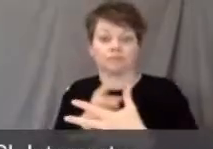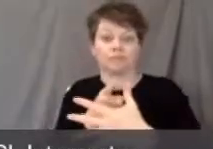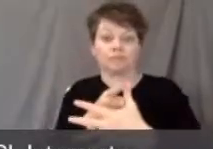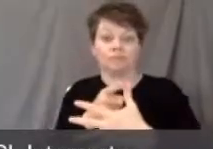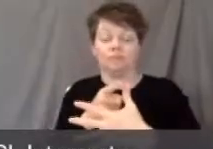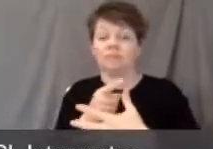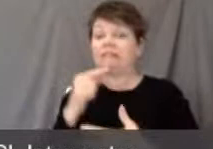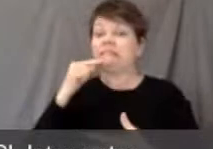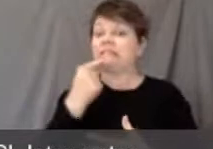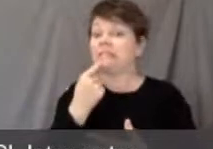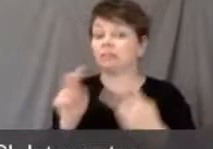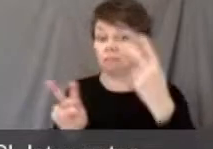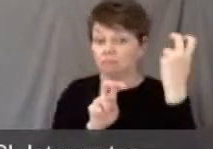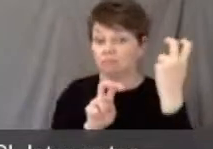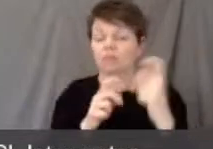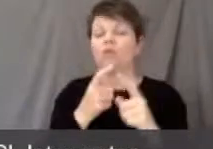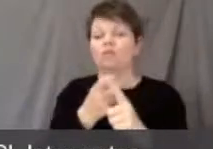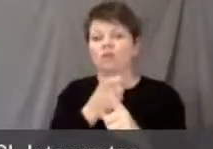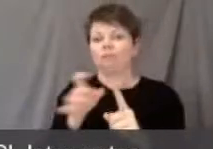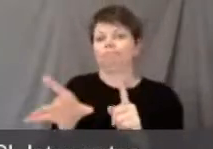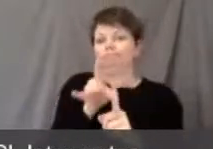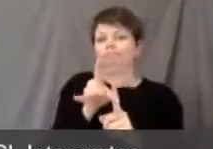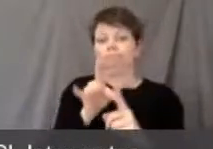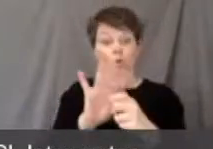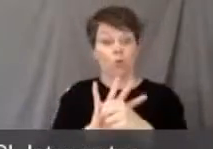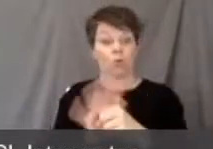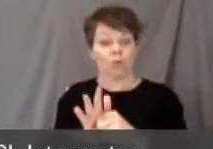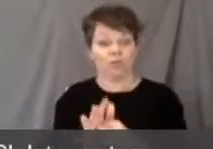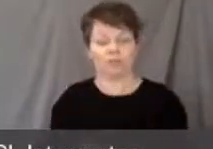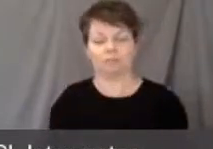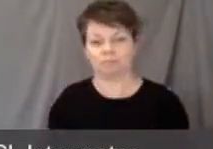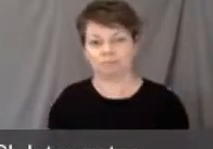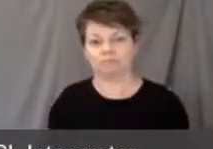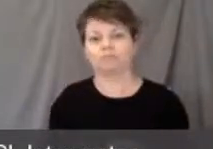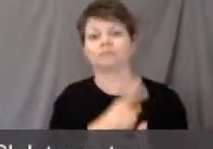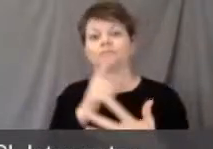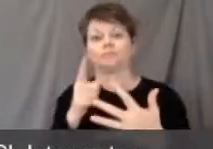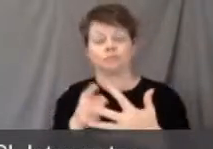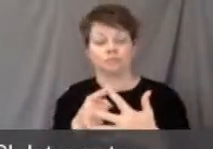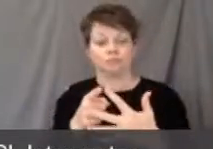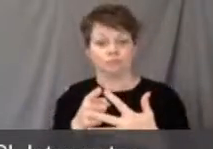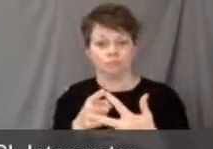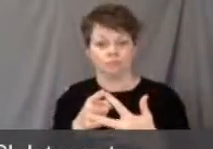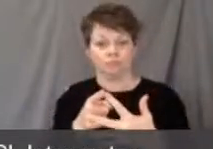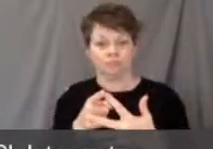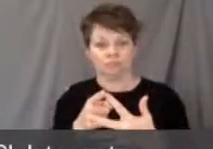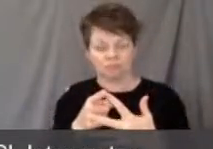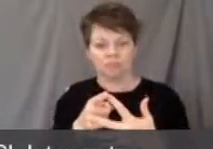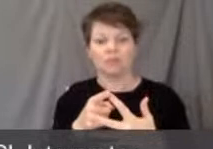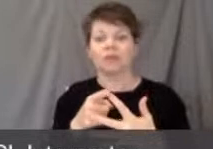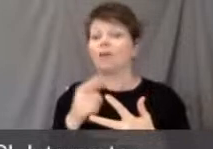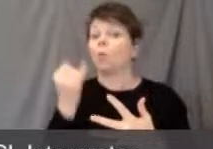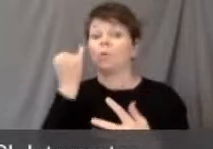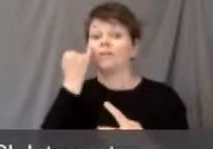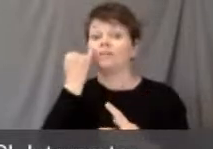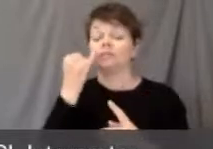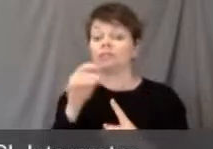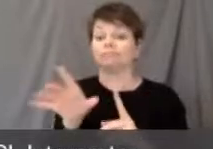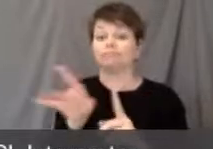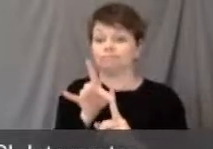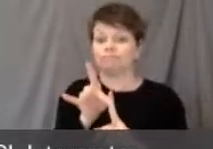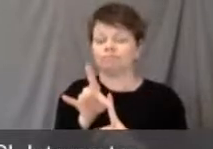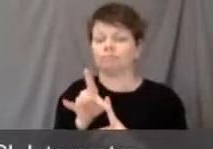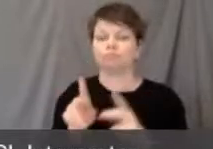illness from COVID infection itself. One is from the syndrome called